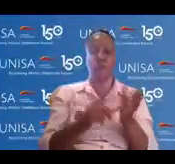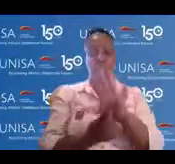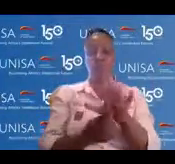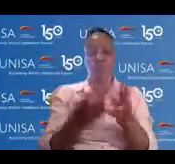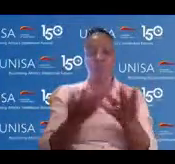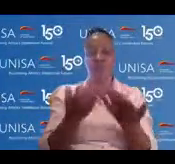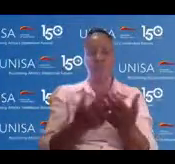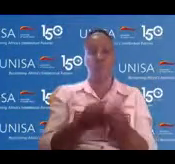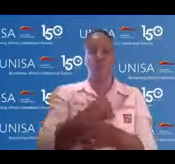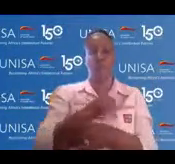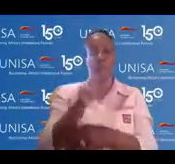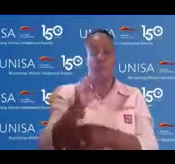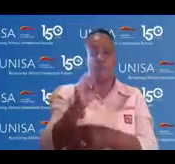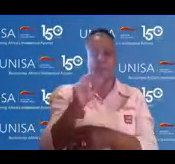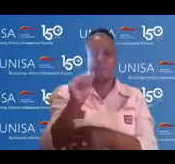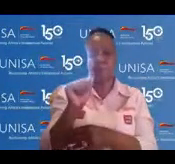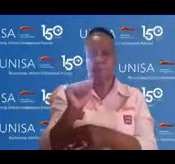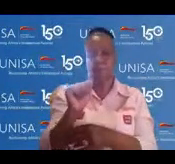myUnisa,